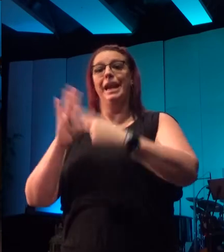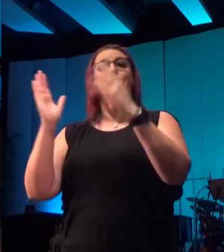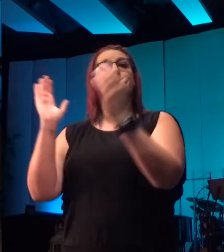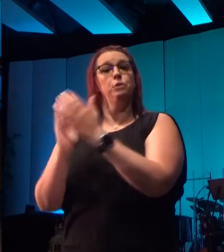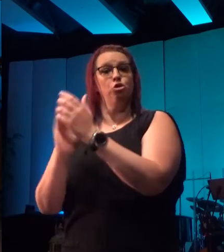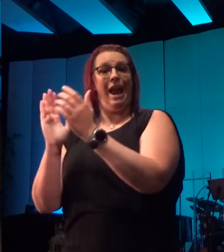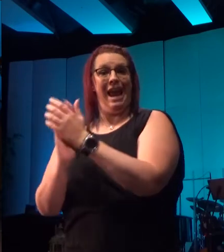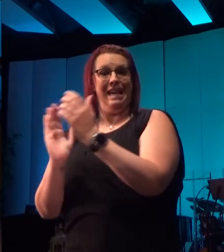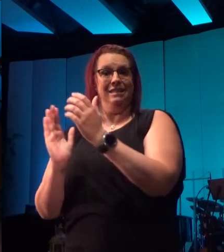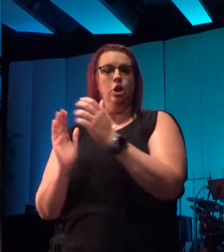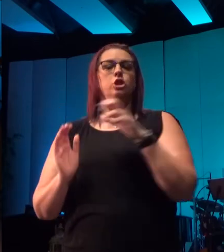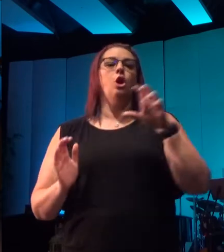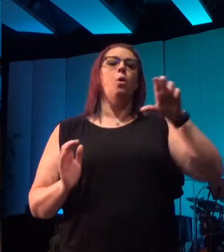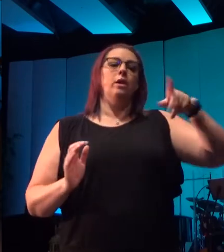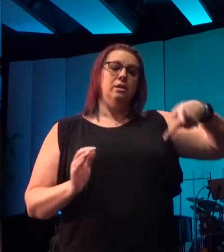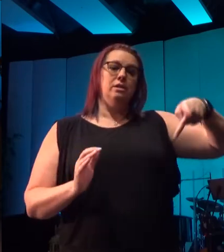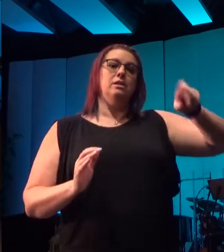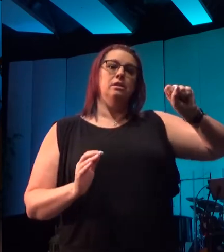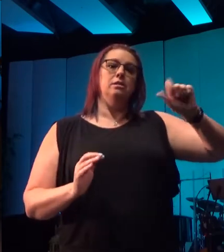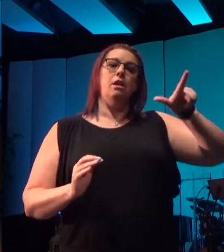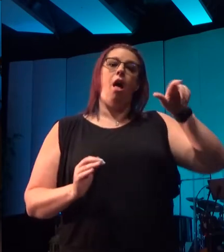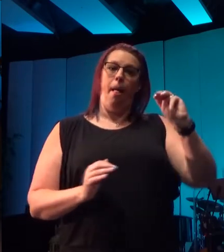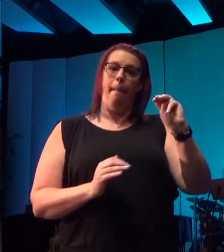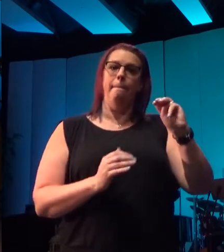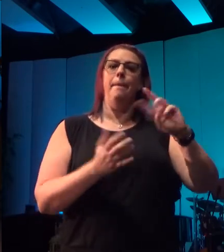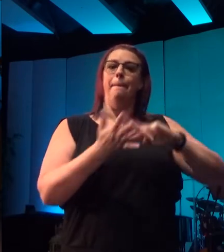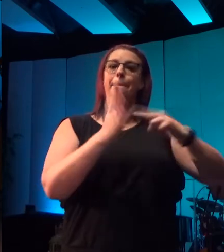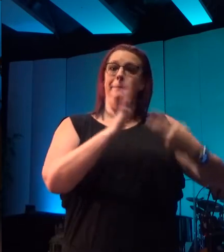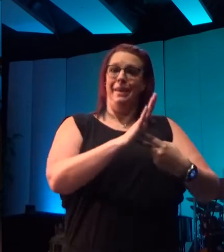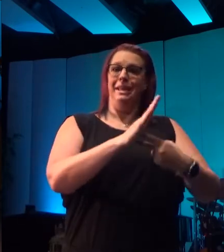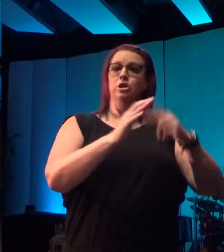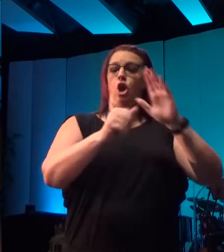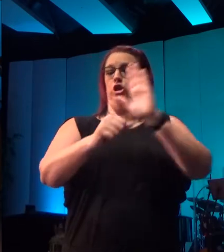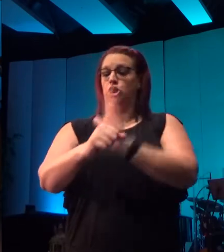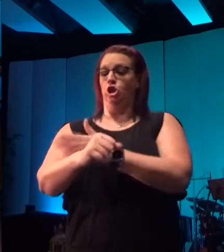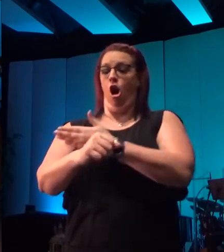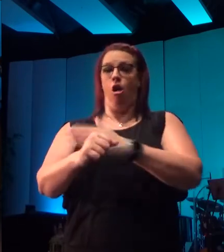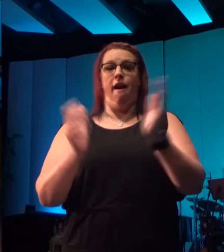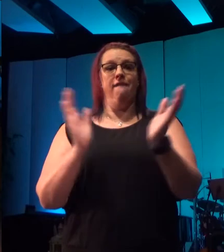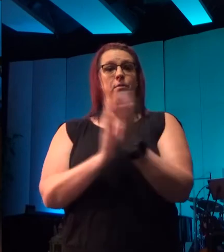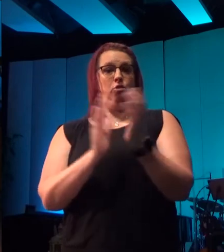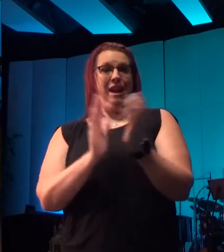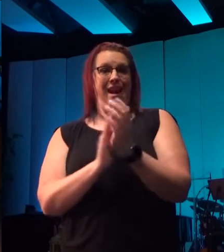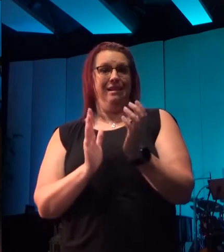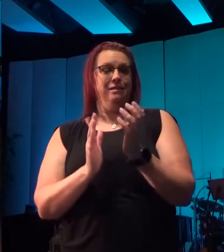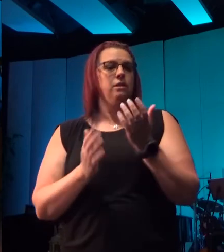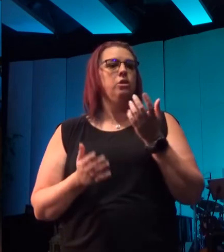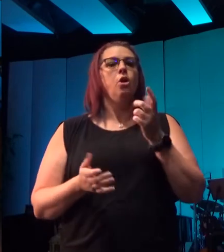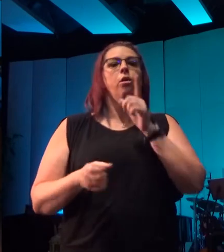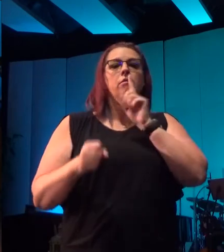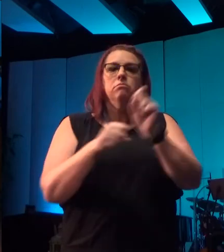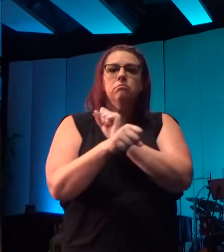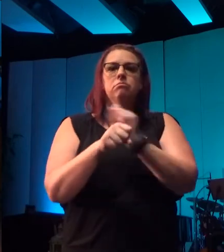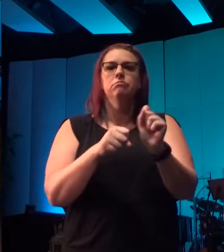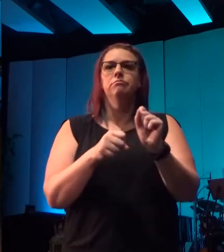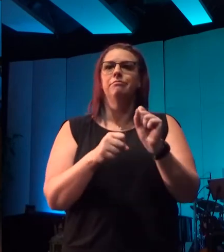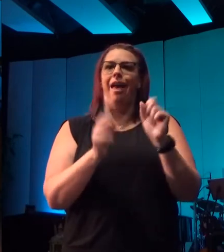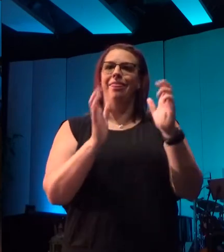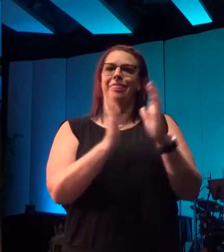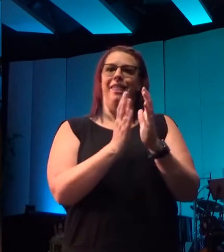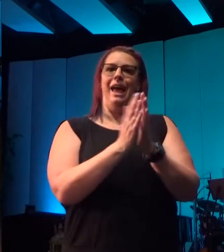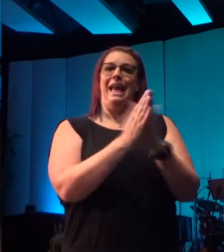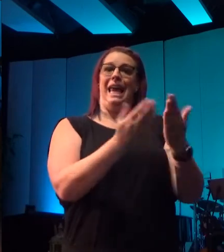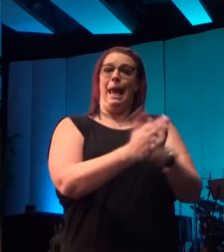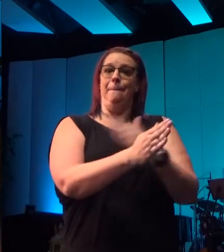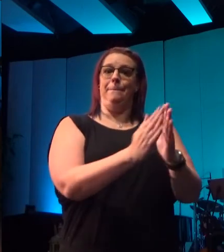are songs of praise. They actually were like the hymnal of the Hebrew people. And